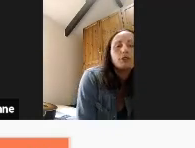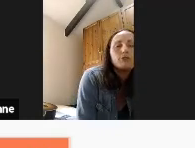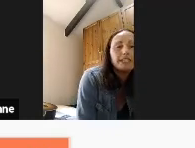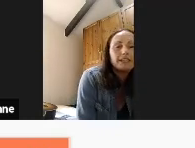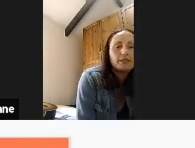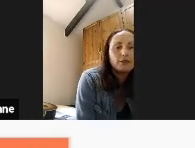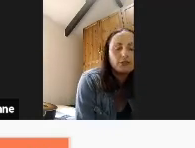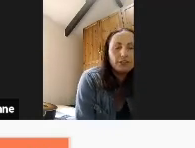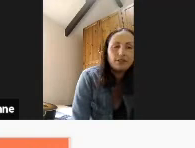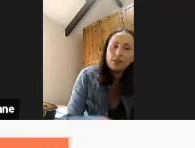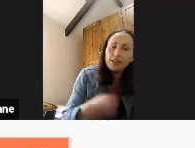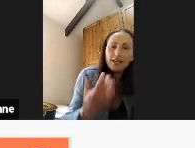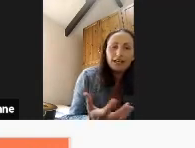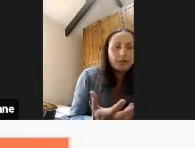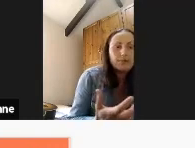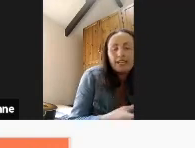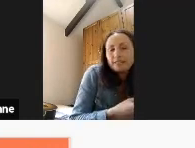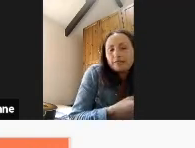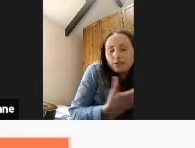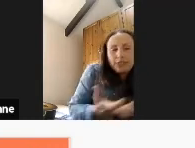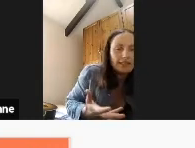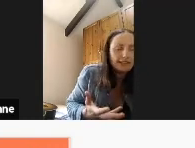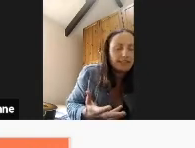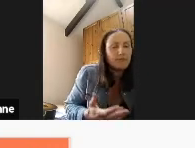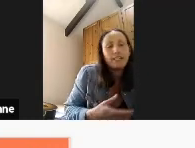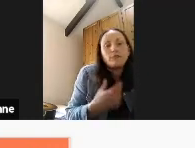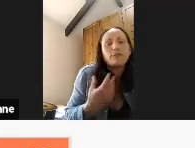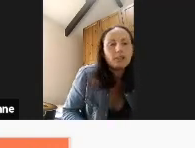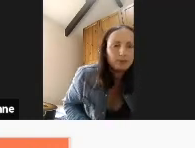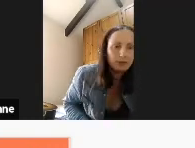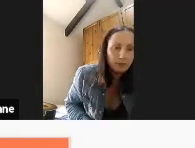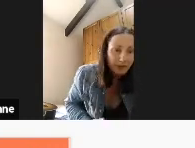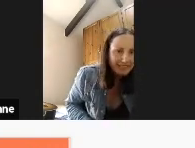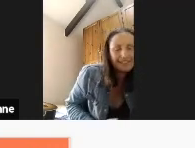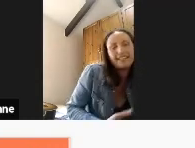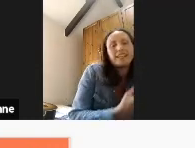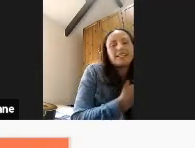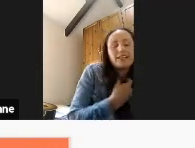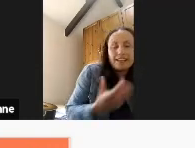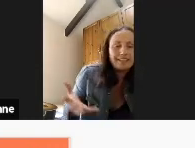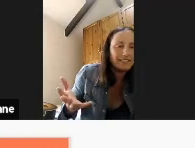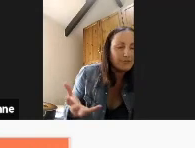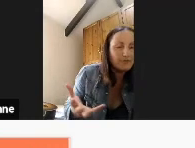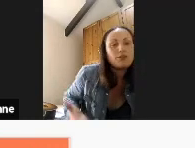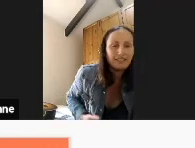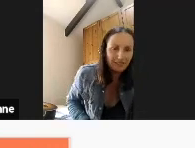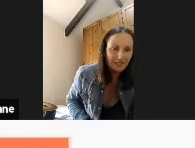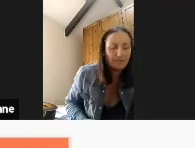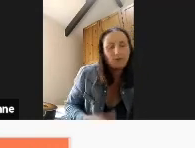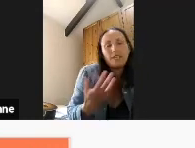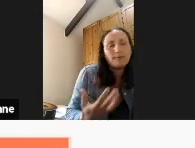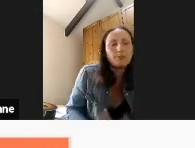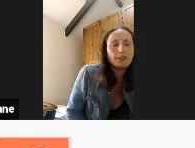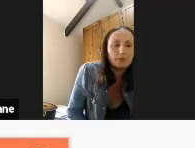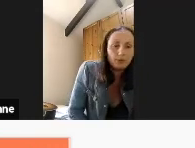for retail and wholesale, and doing things like providing flexible pricing and voucher systems